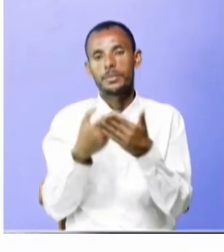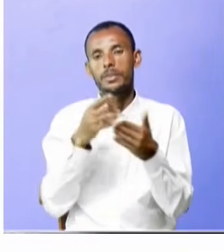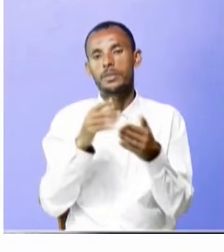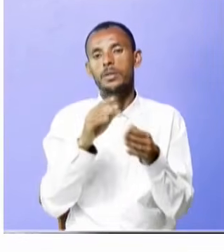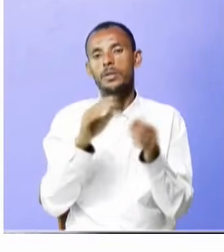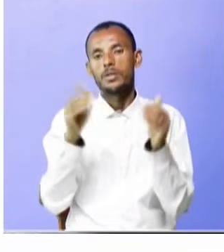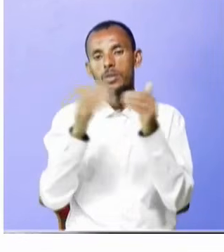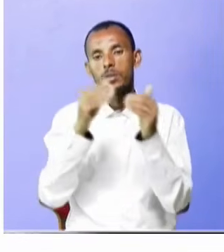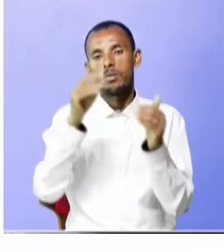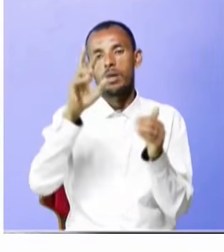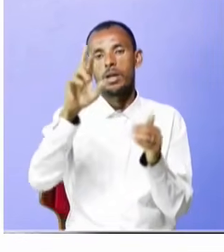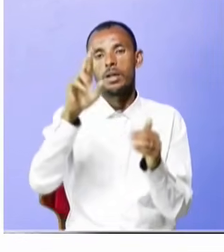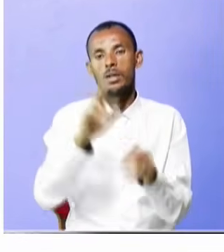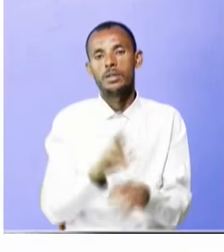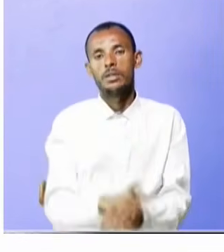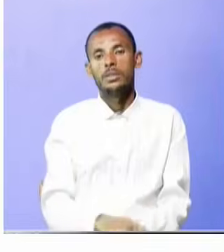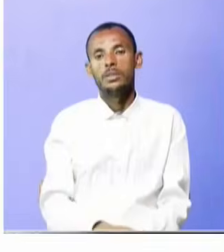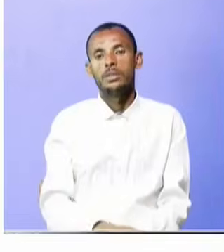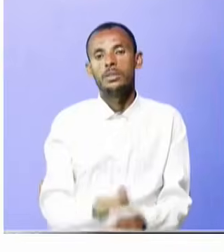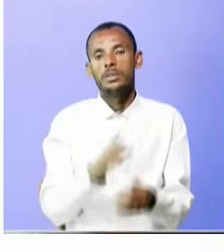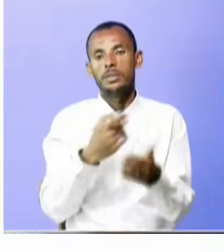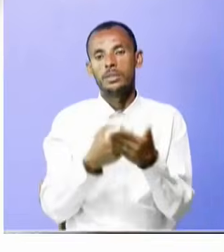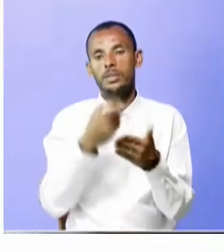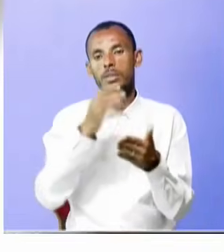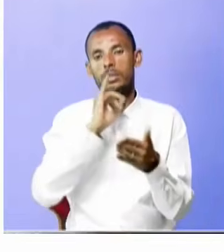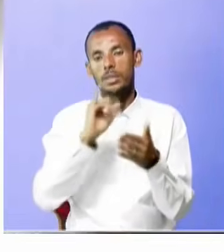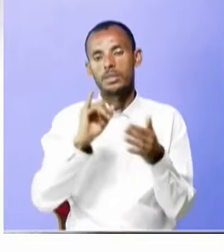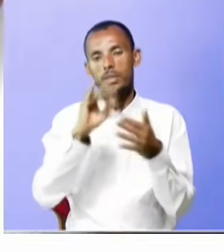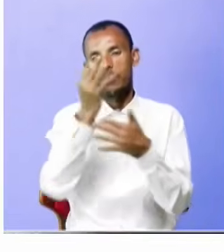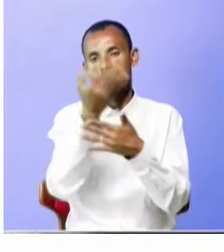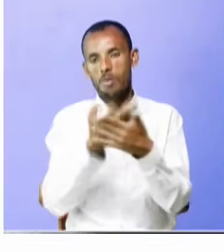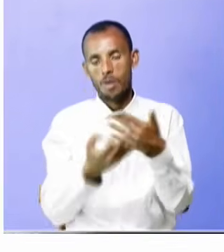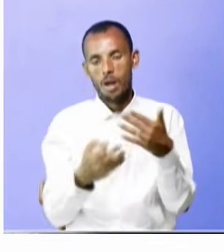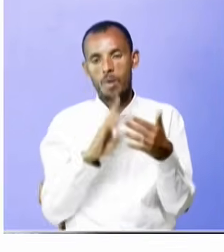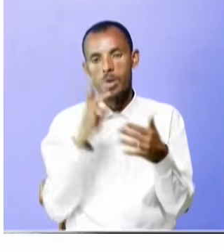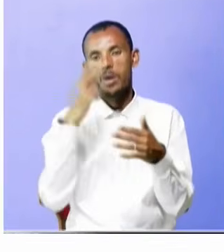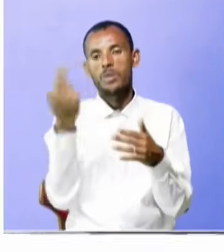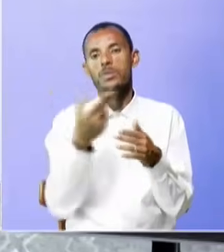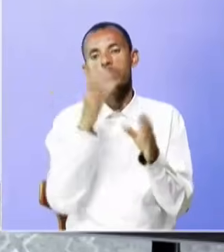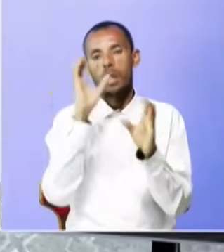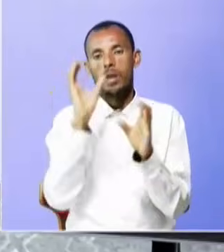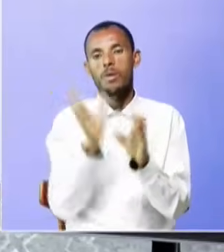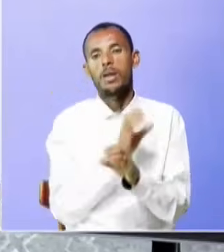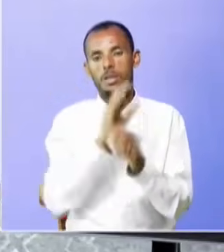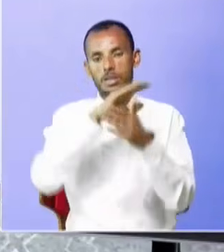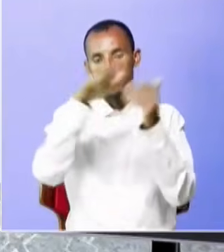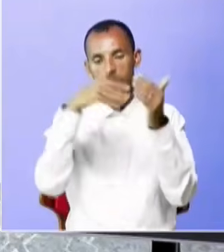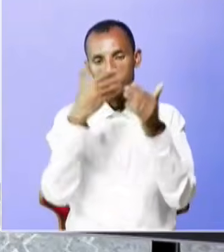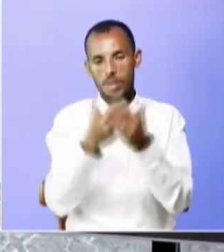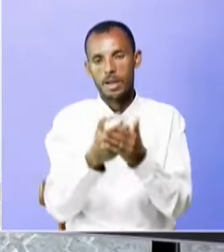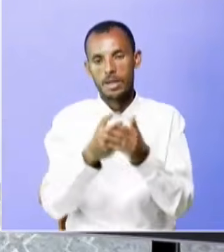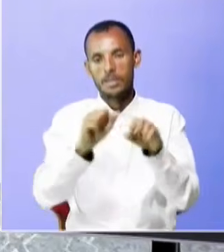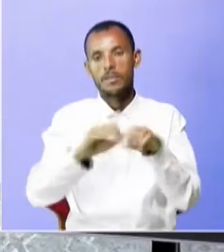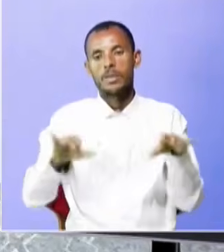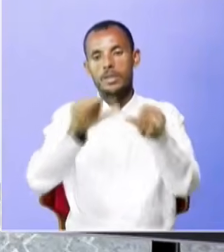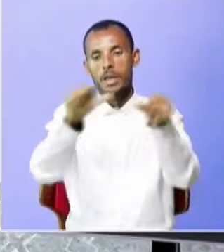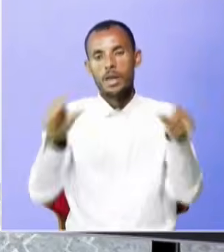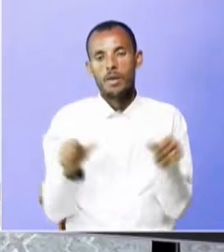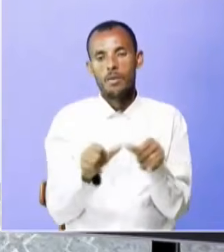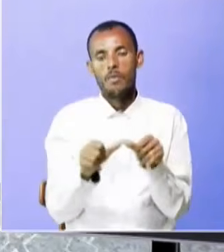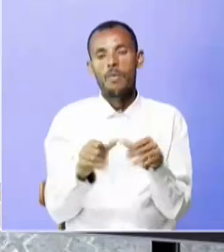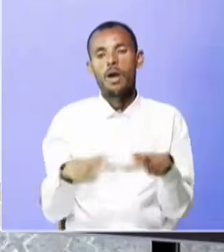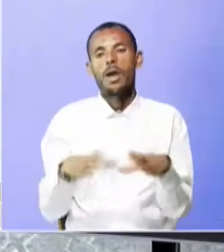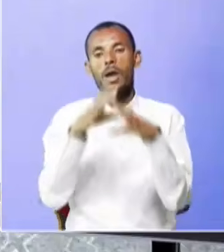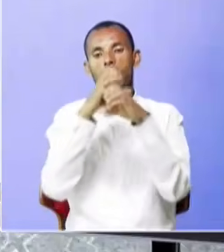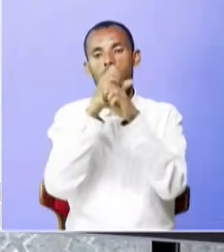becomes r. Okay, so this is the formula that we use to calculate the total surface area of a